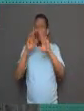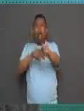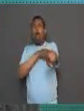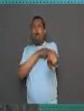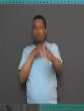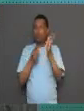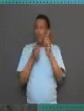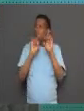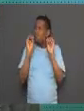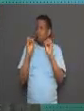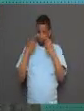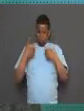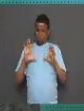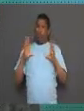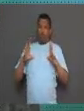time.